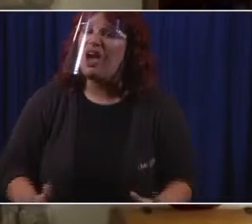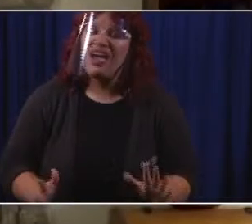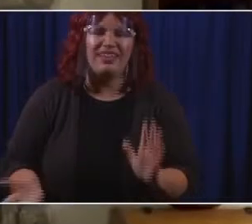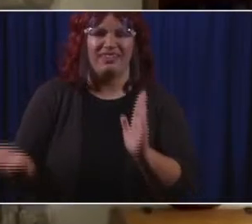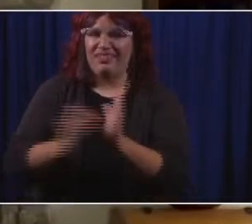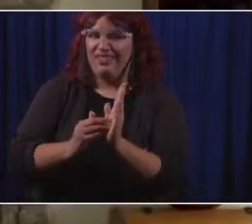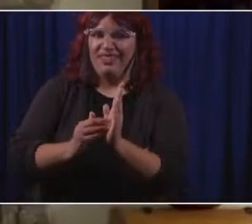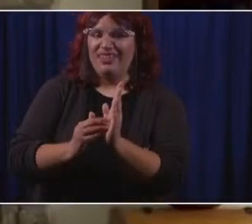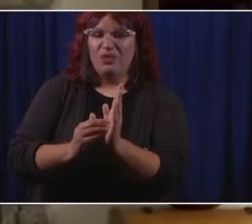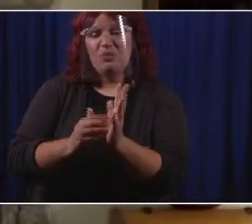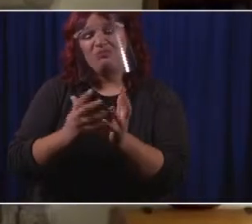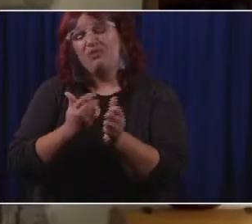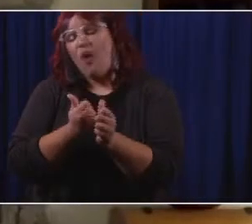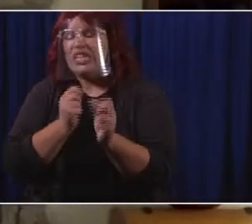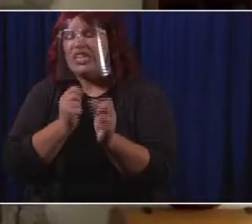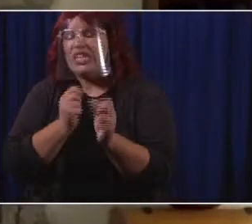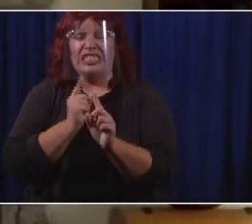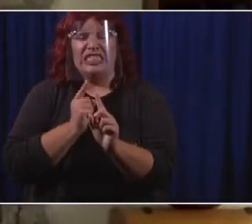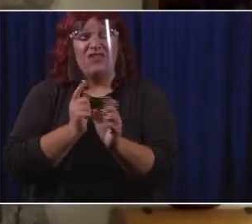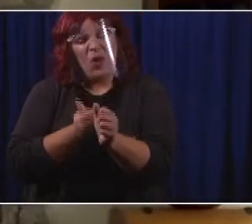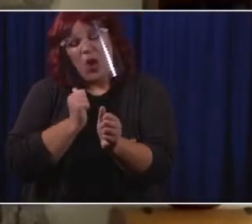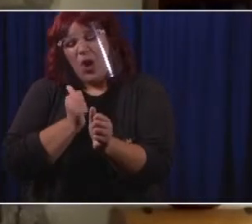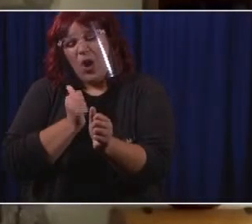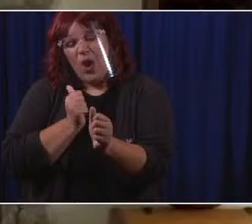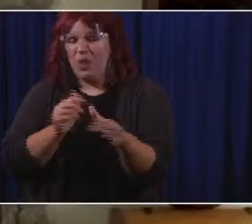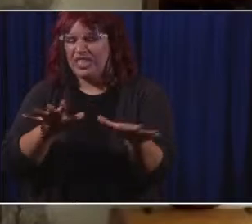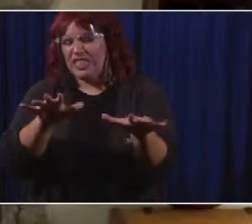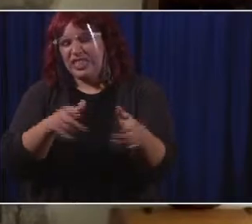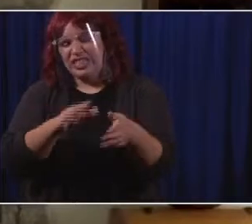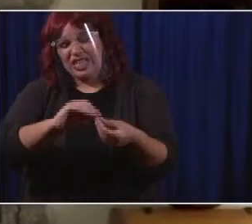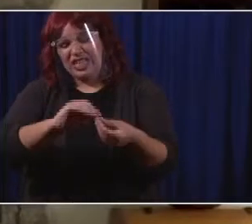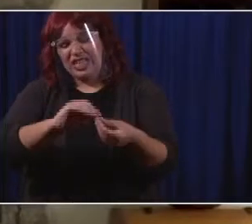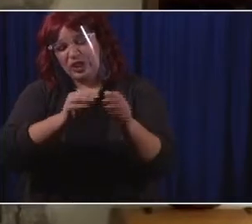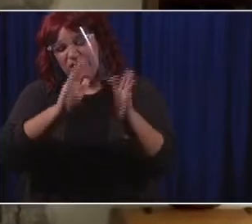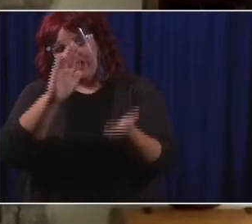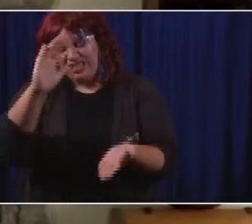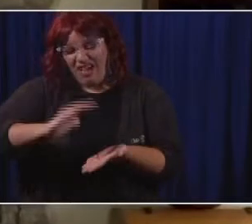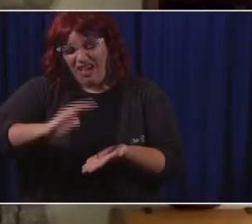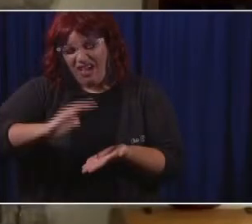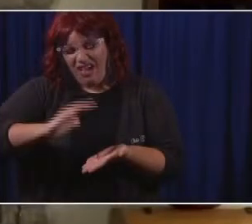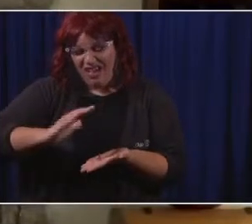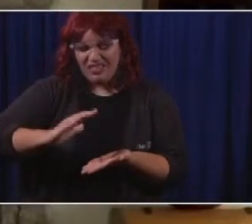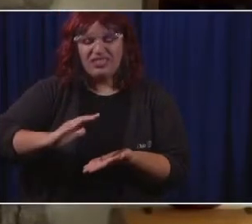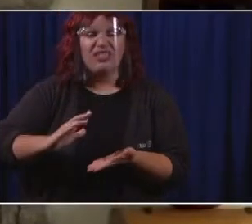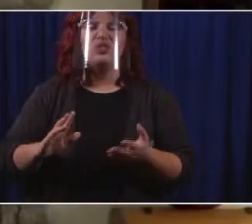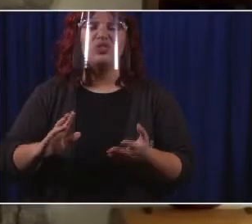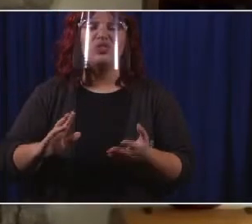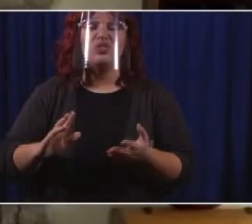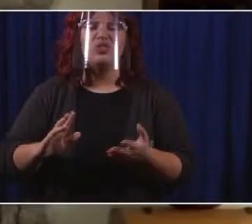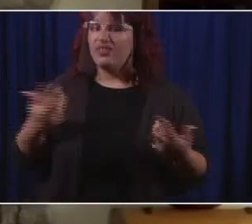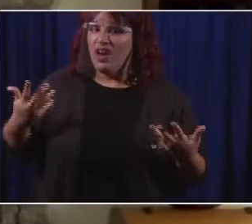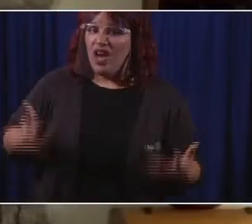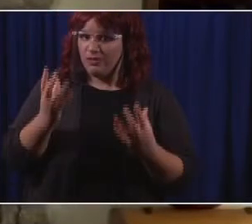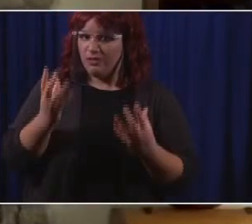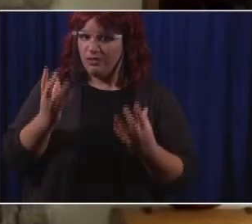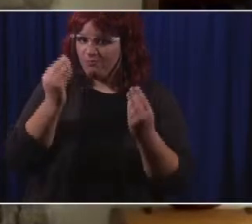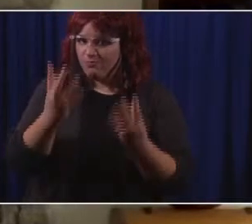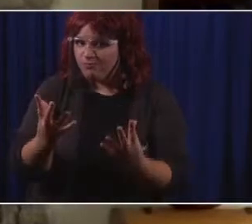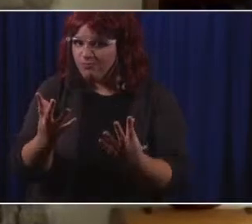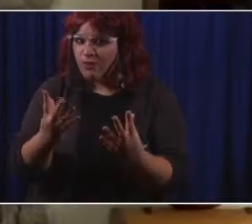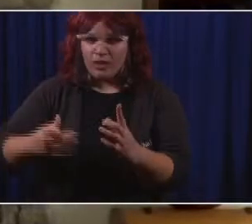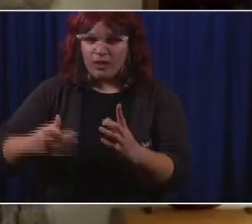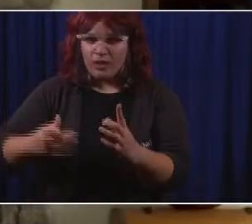so the game plan I've outlined today, very short, very simple, very easy, will get us out of